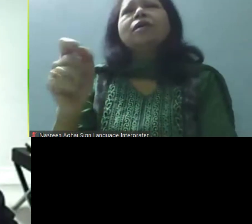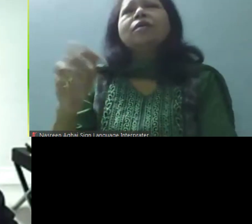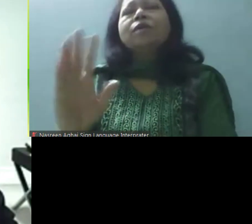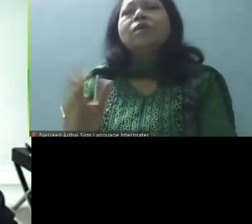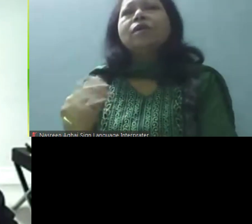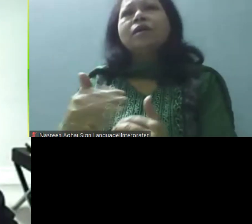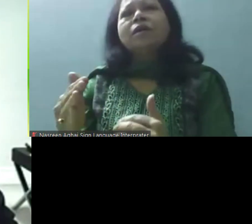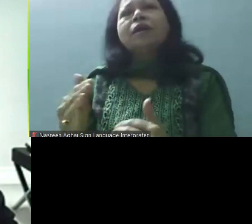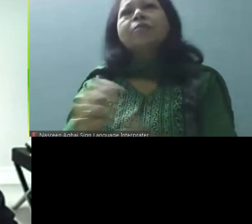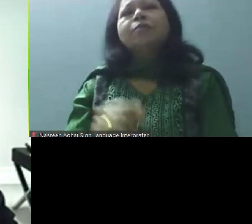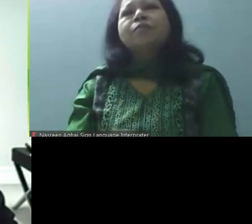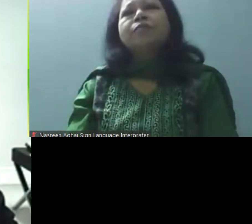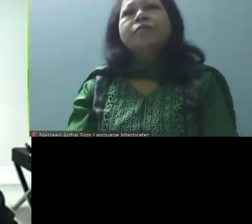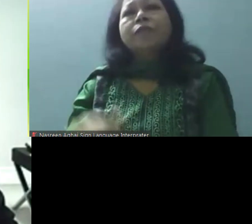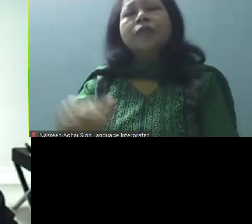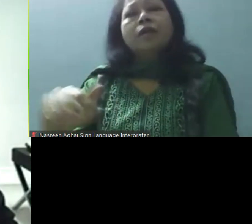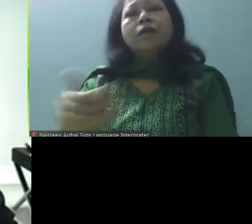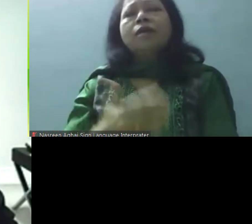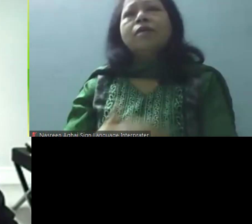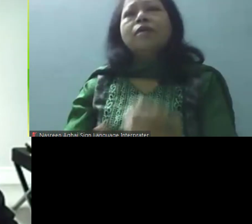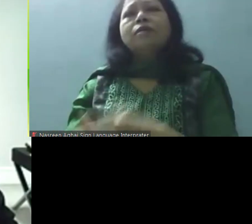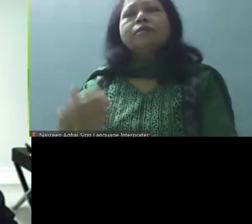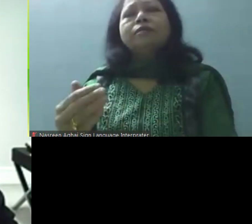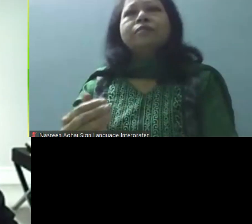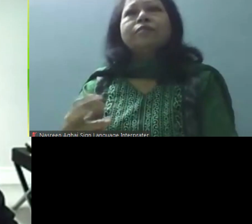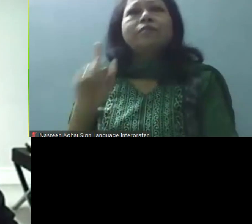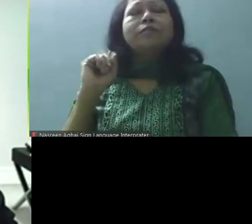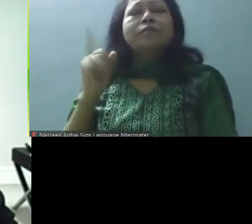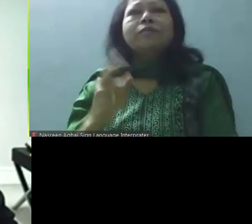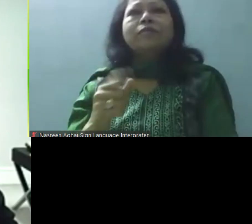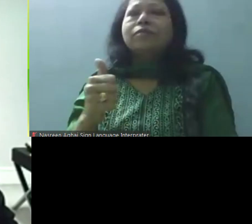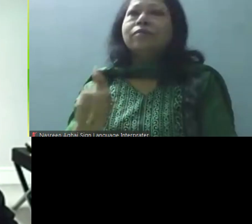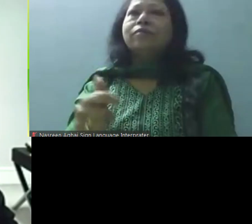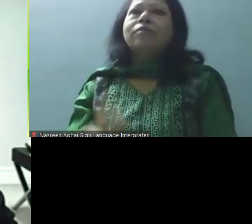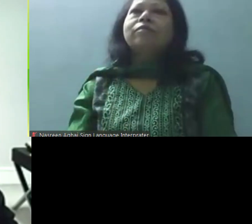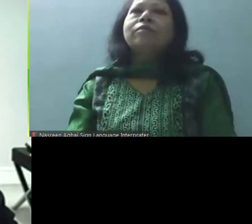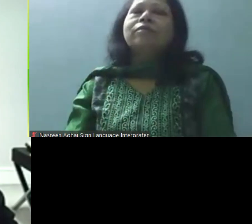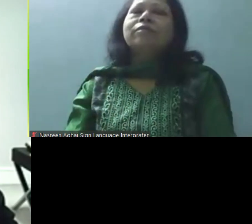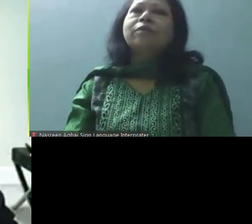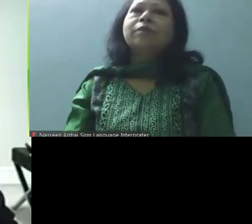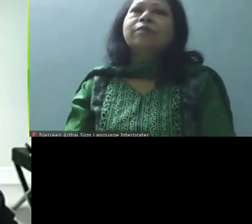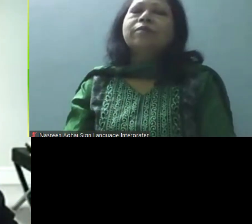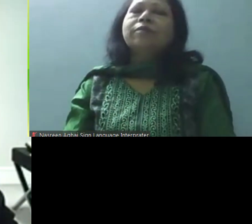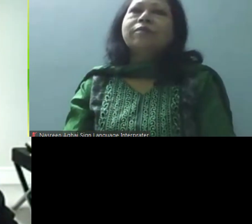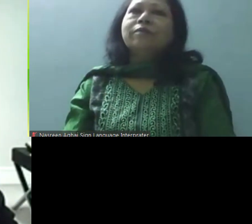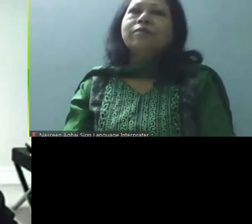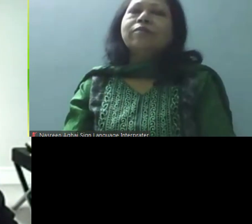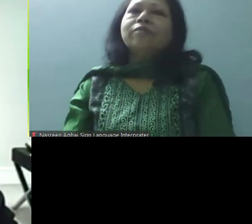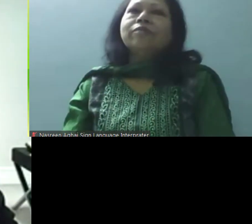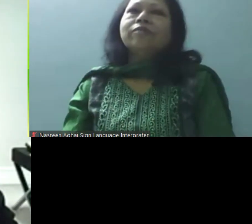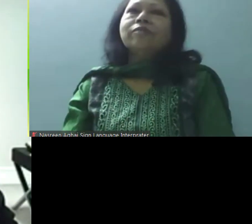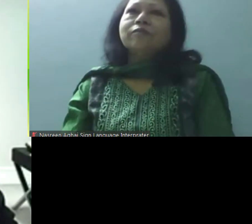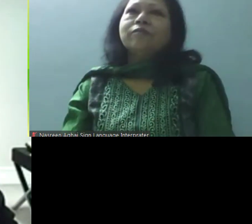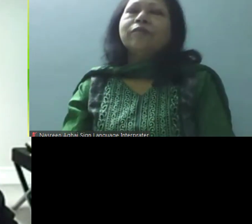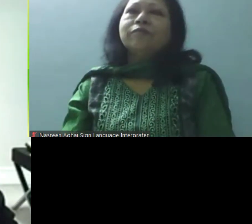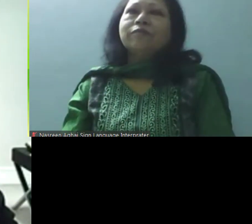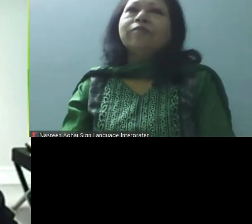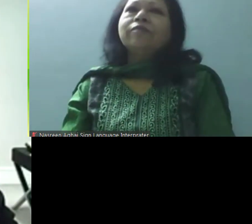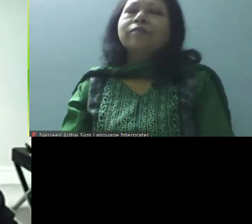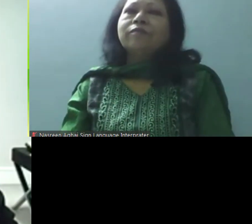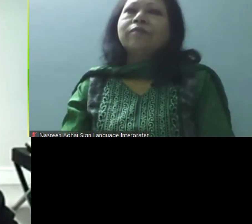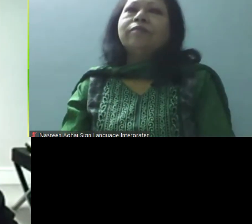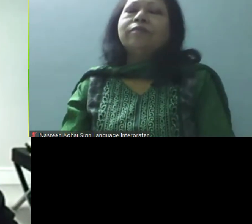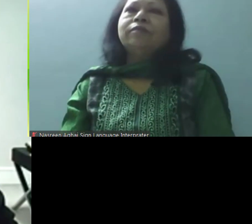to people's lives with disability. Fantastic. That's great. So funding and getting appropriate products that are